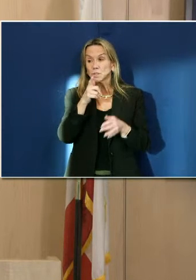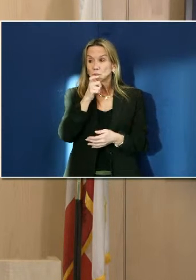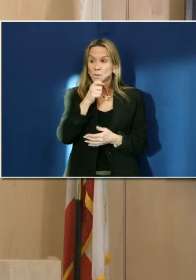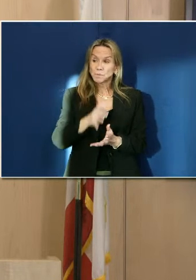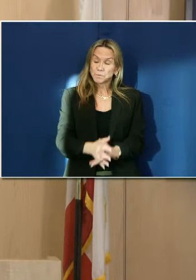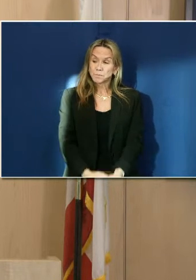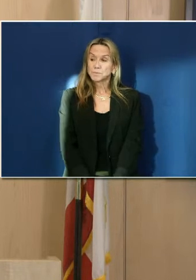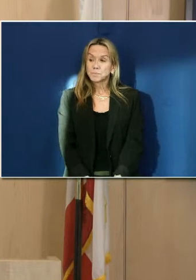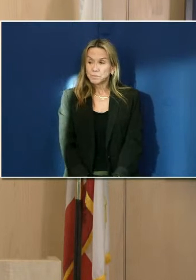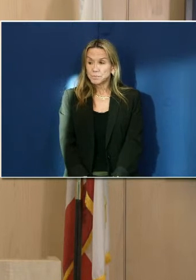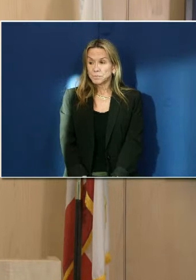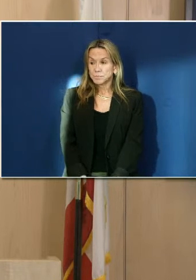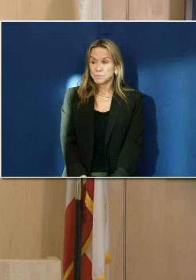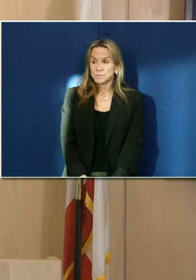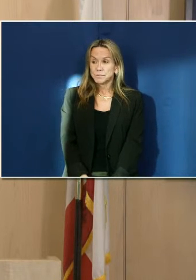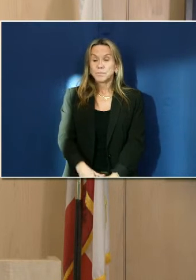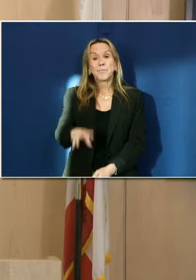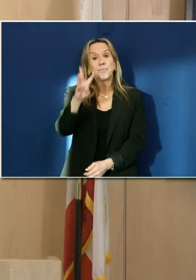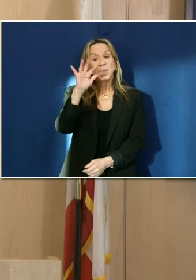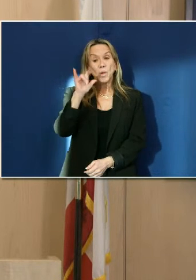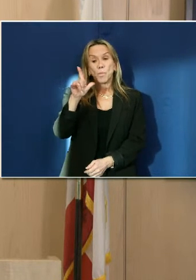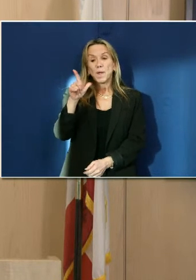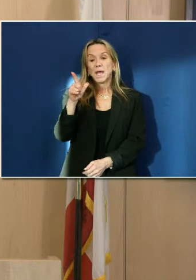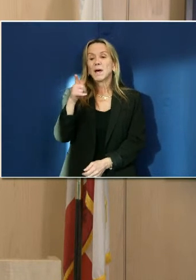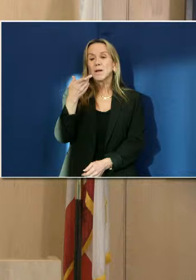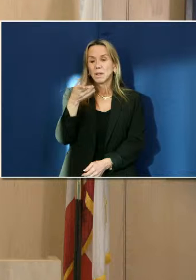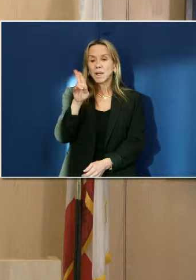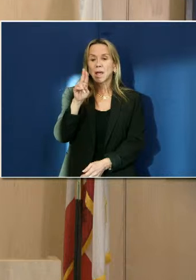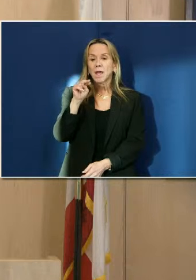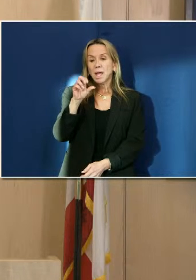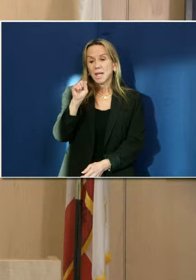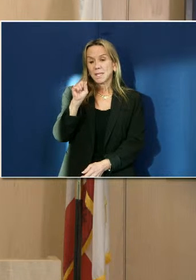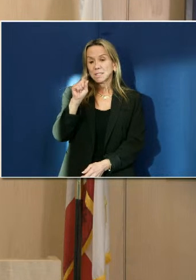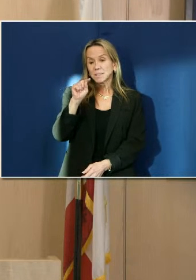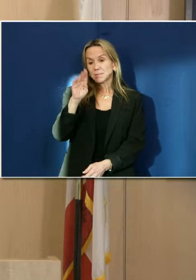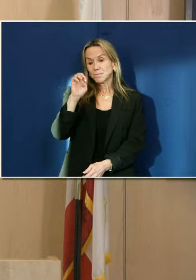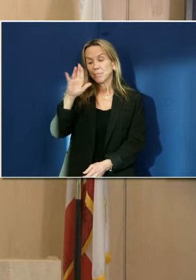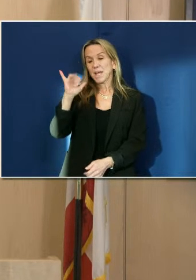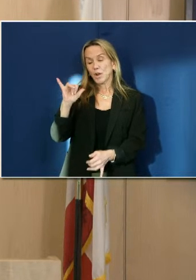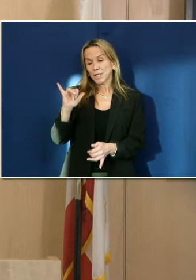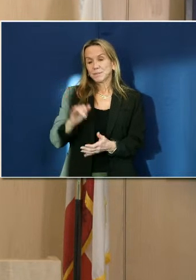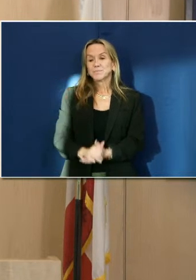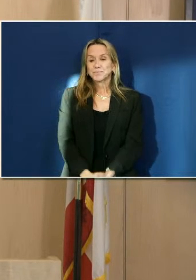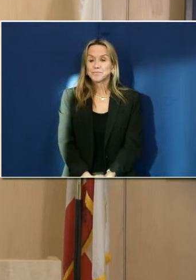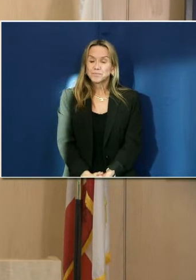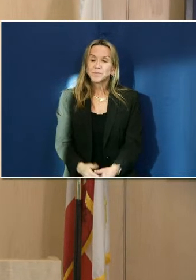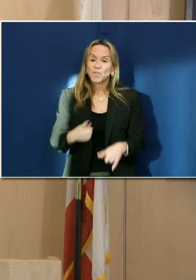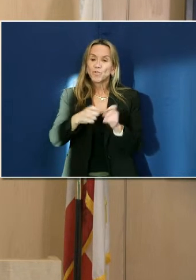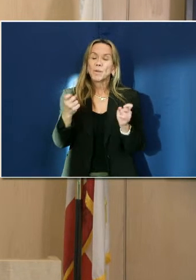This question will be from Will Huntsberry with the Voice of San Diego.